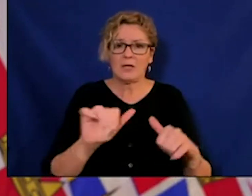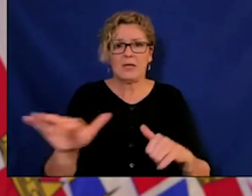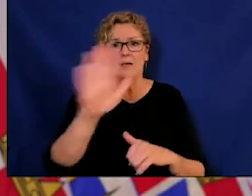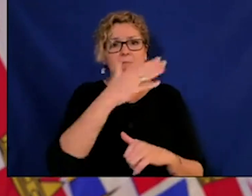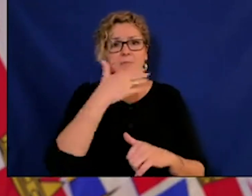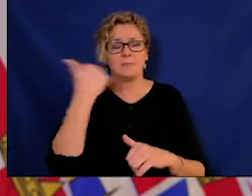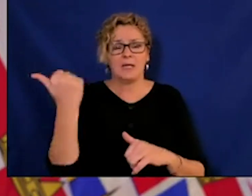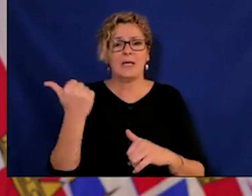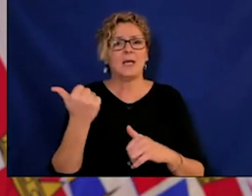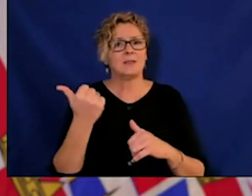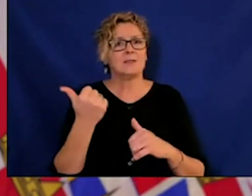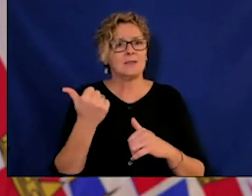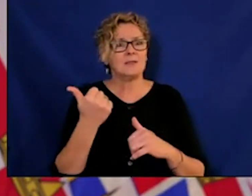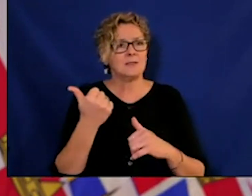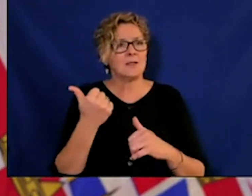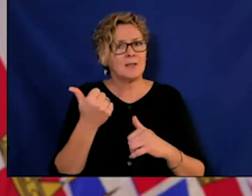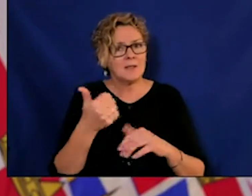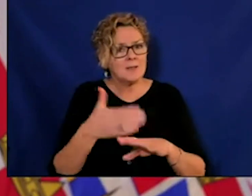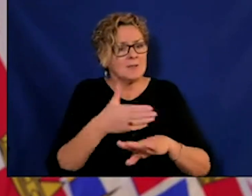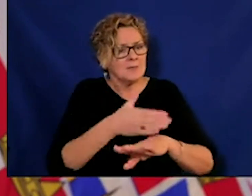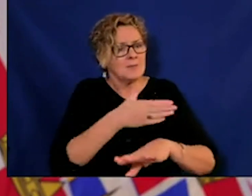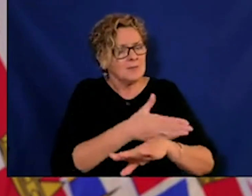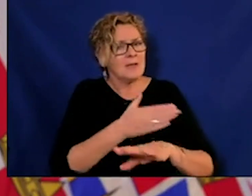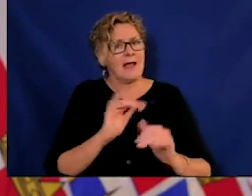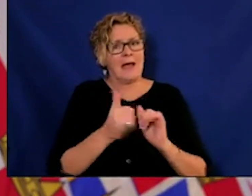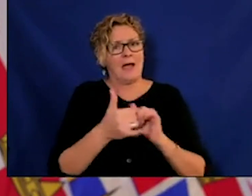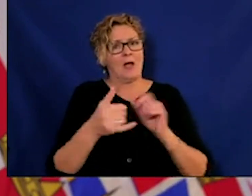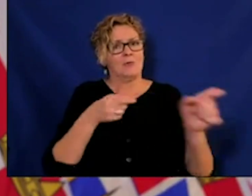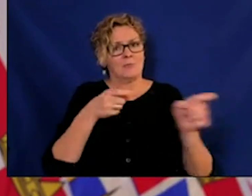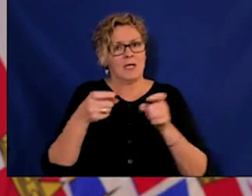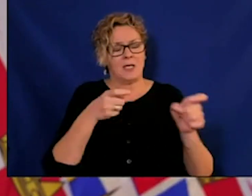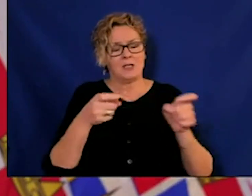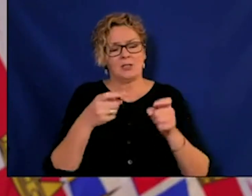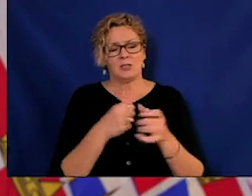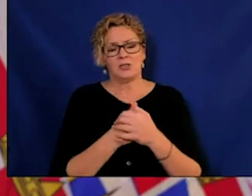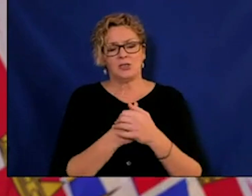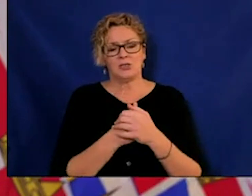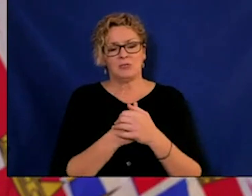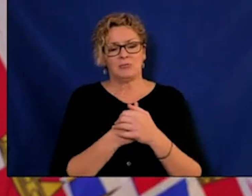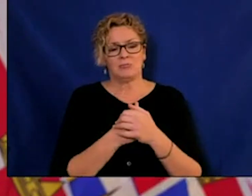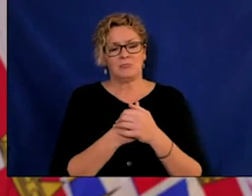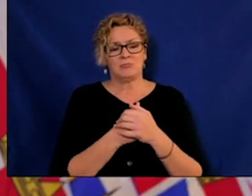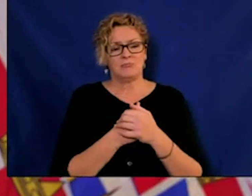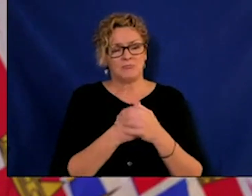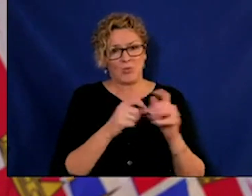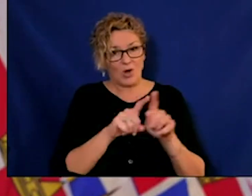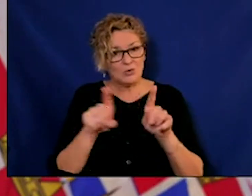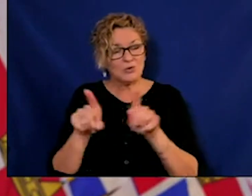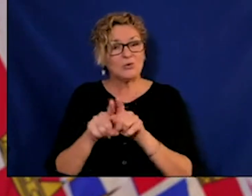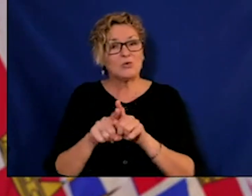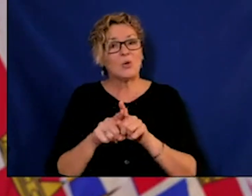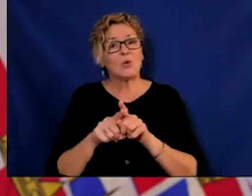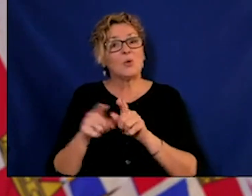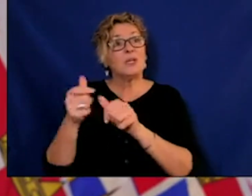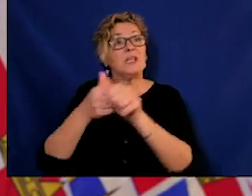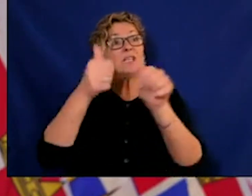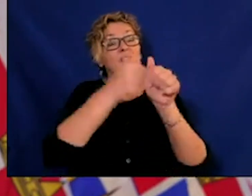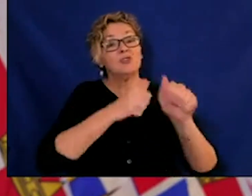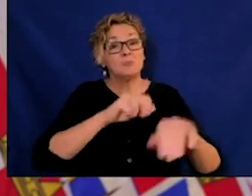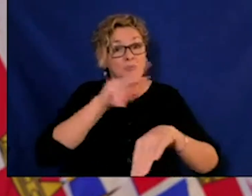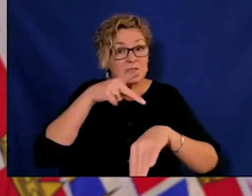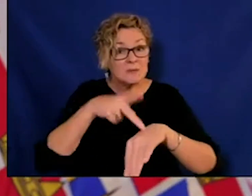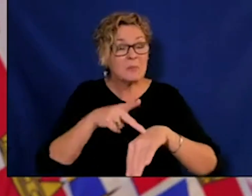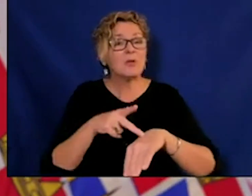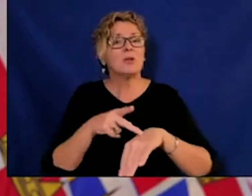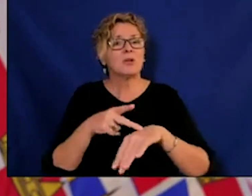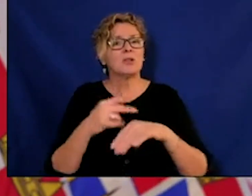that's important. We now know how to manage these, and I know there's tools that are being developed and shared with principals, with